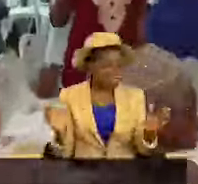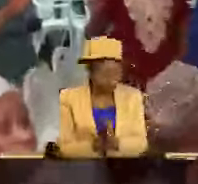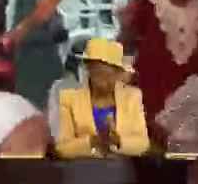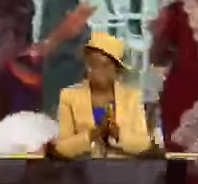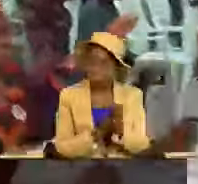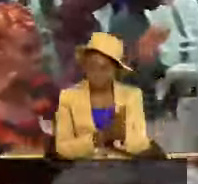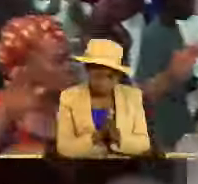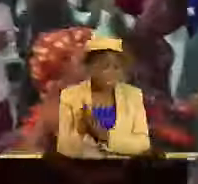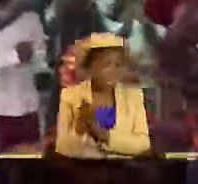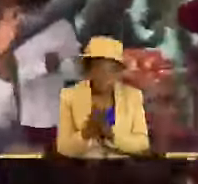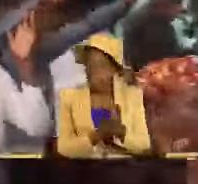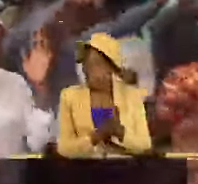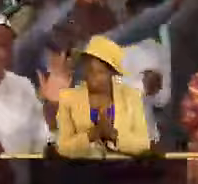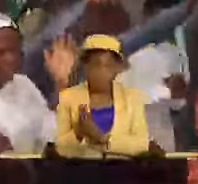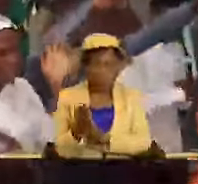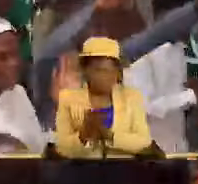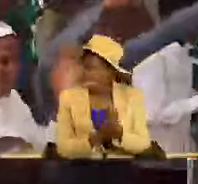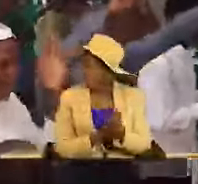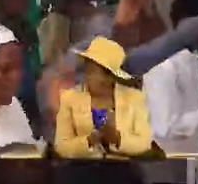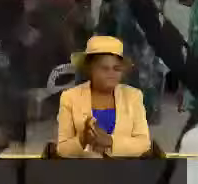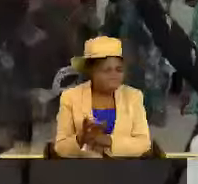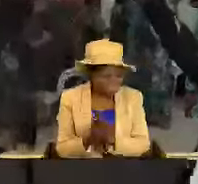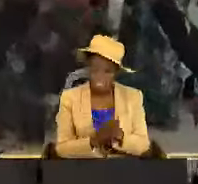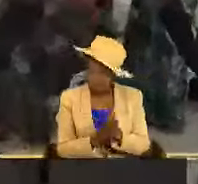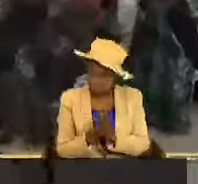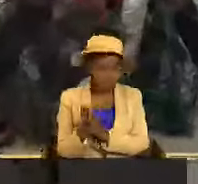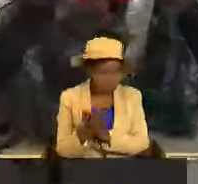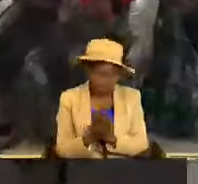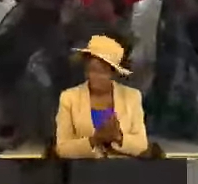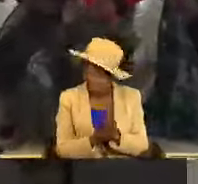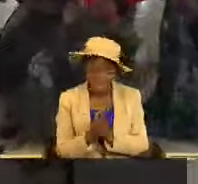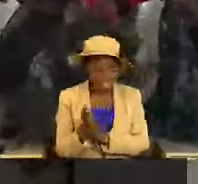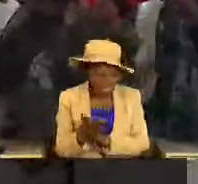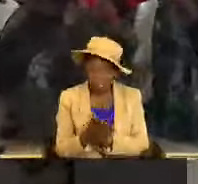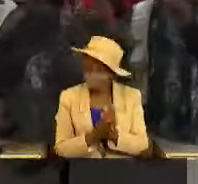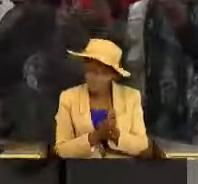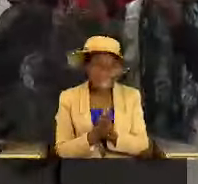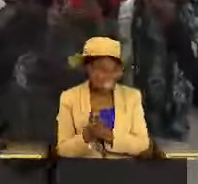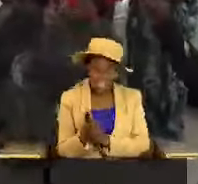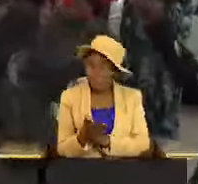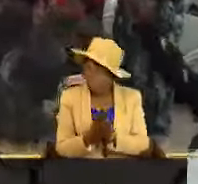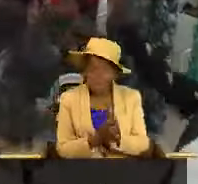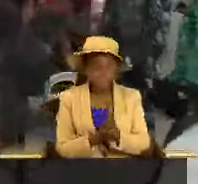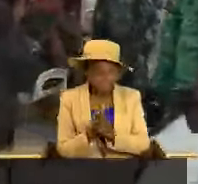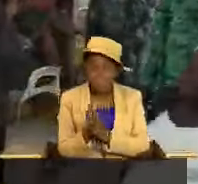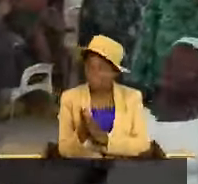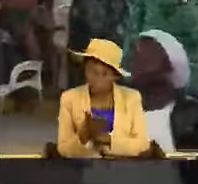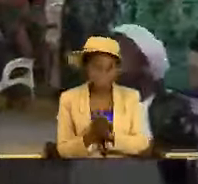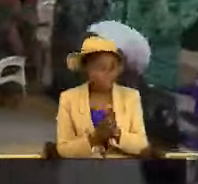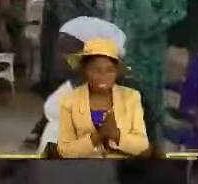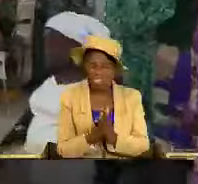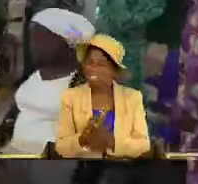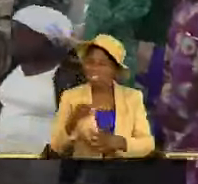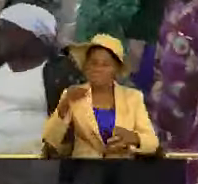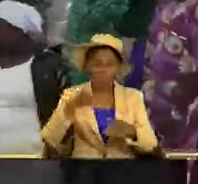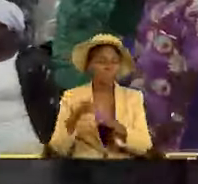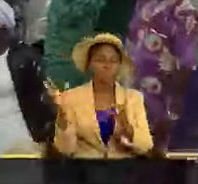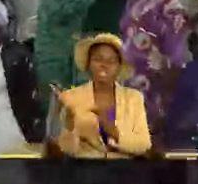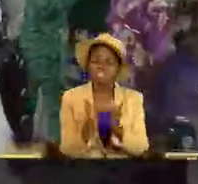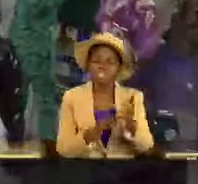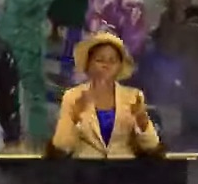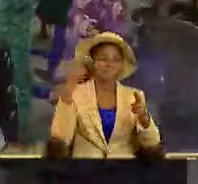Jesus thank you Jesus in Jesus